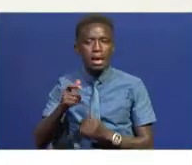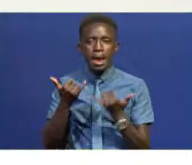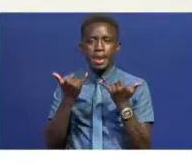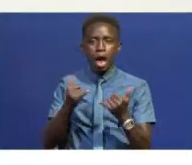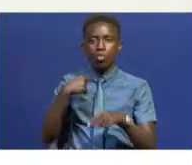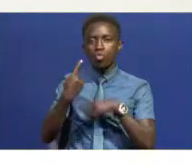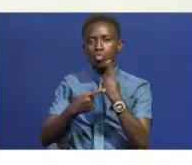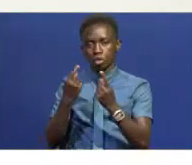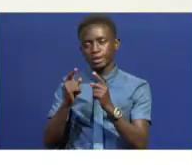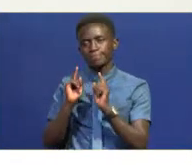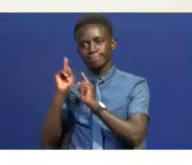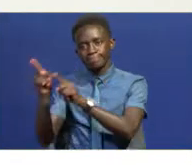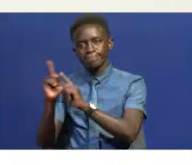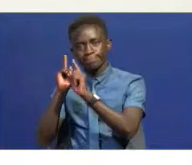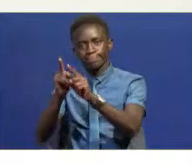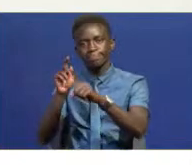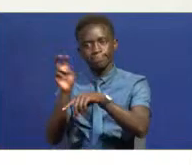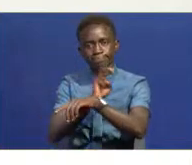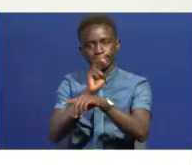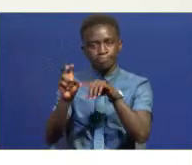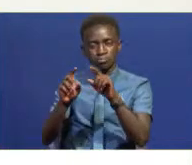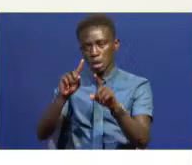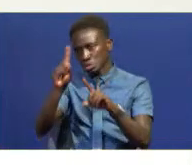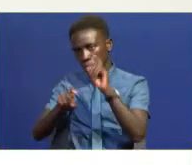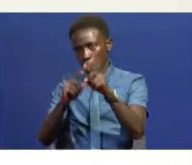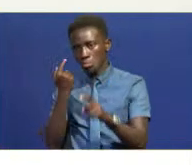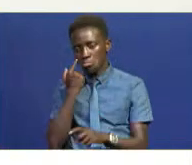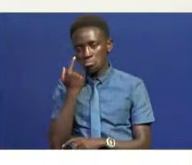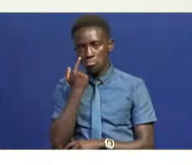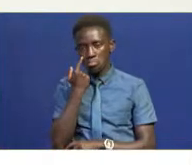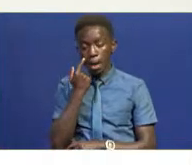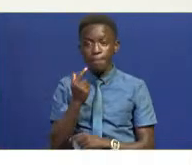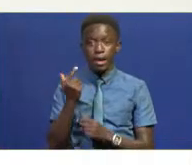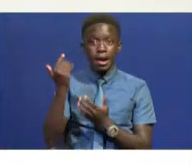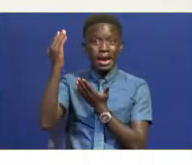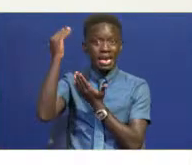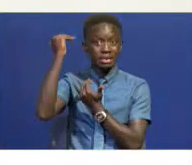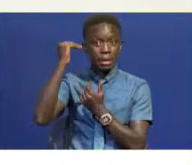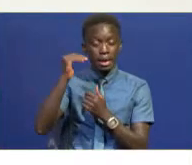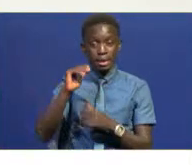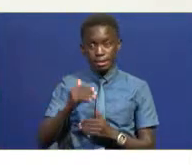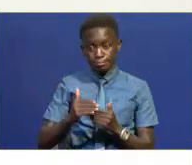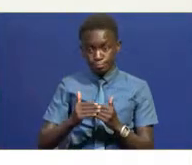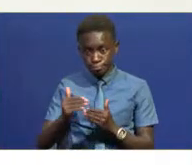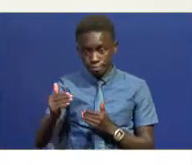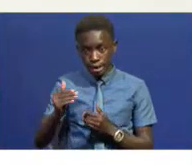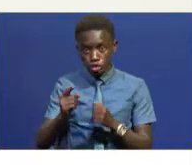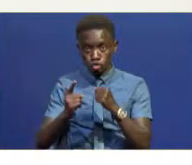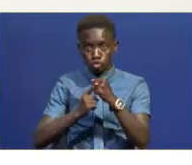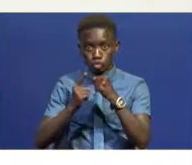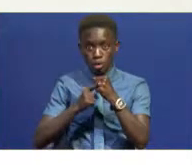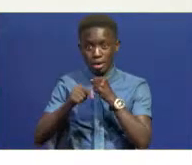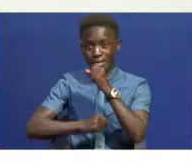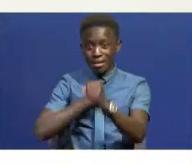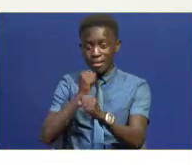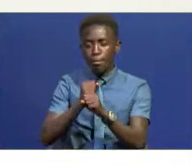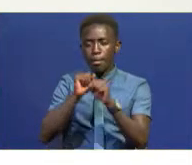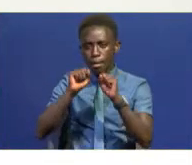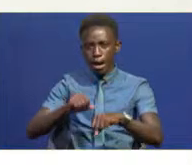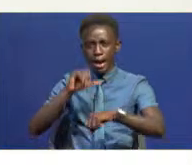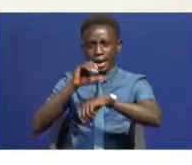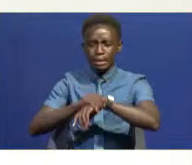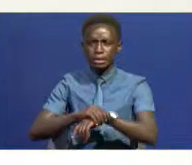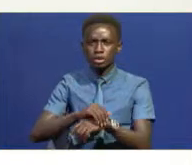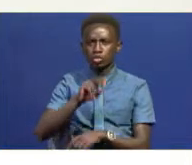Our anticipation is that by June this year, we shall have achieved over 24